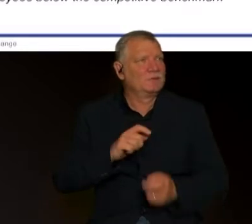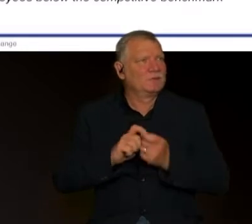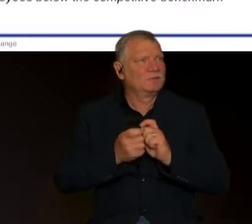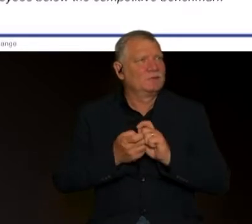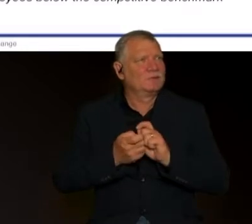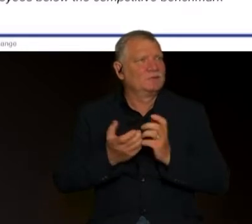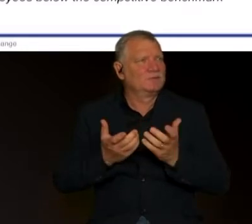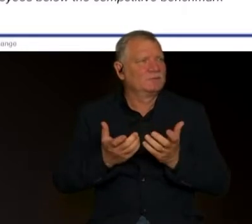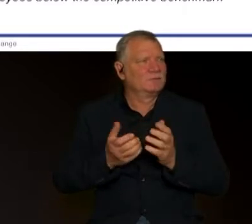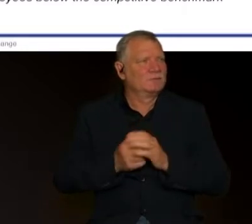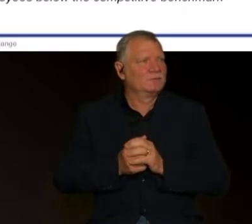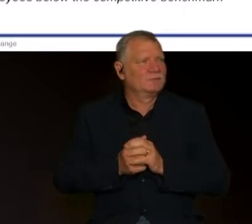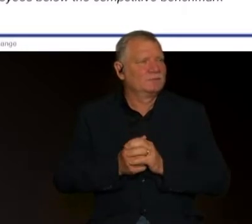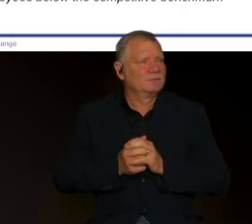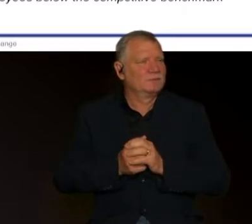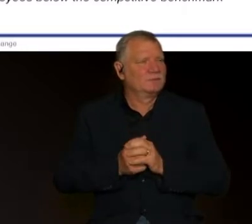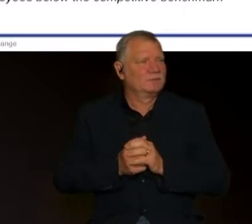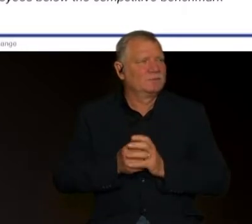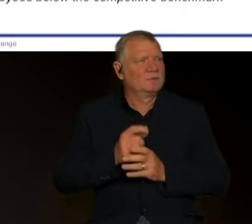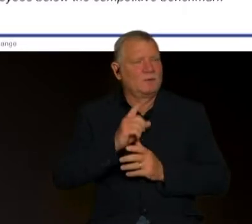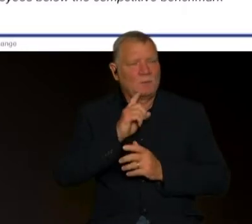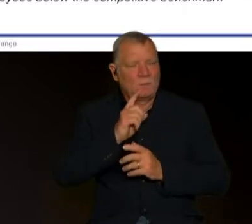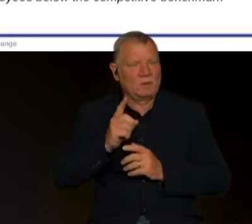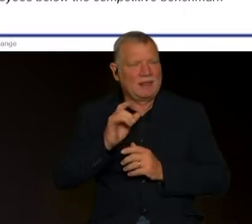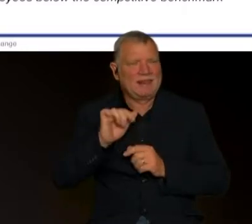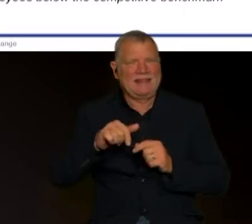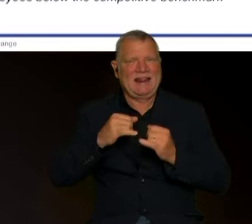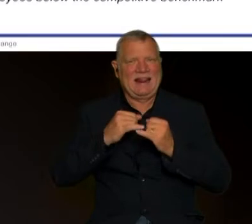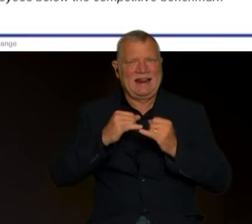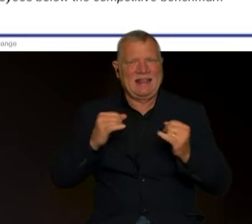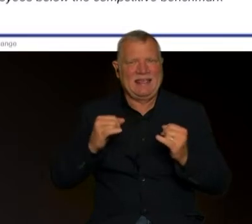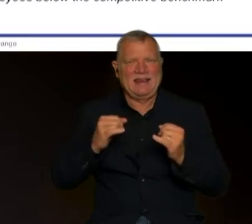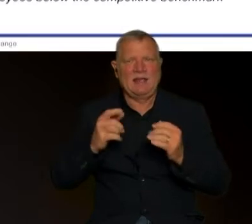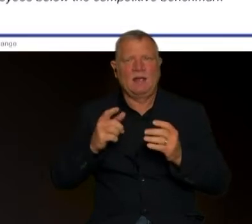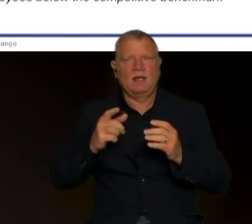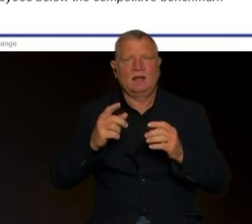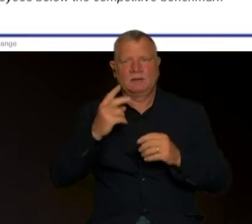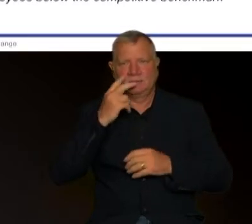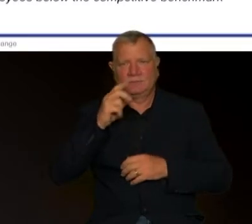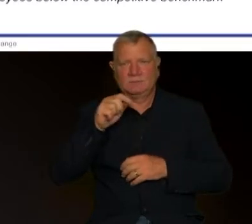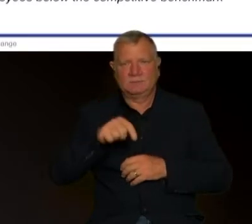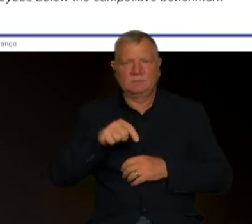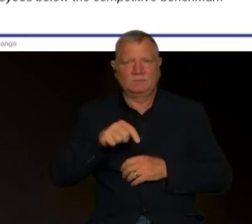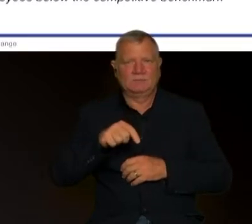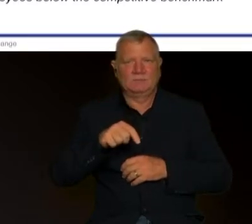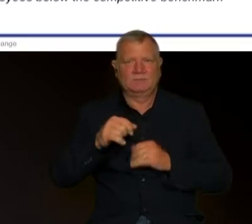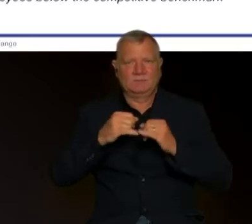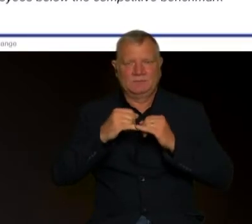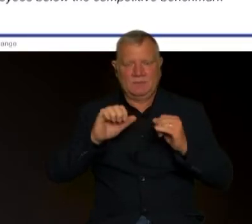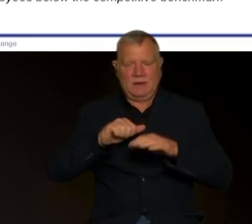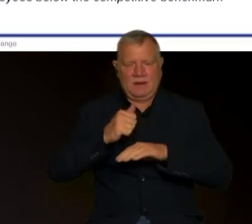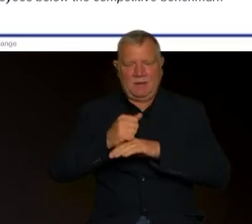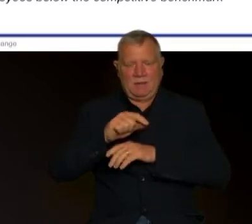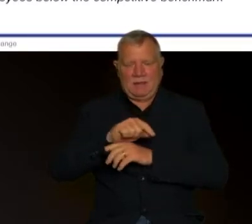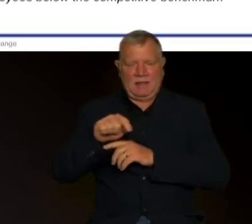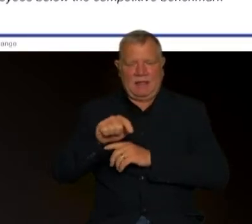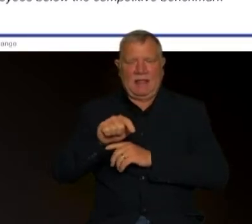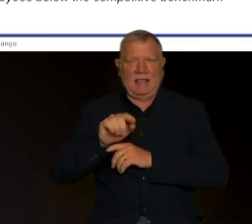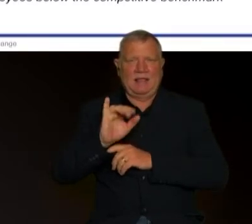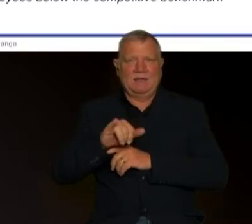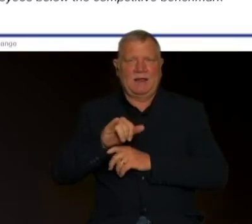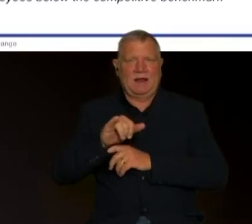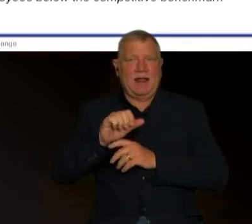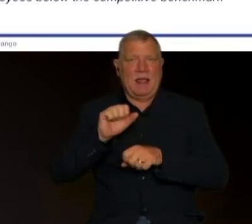Oh, the translation? Oh, that's right. Okay. So this line that you see here, it